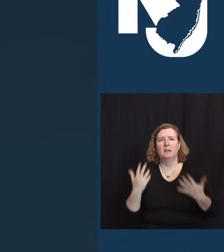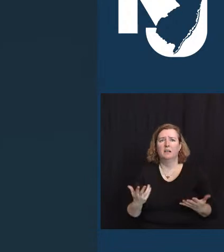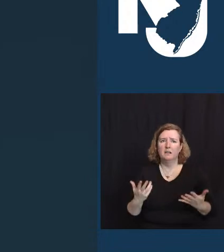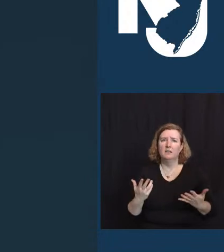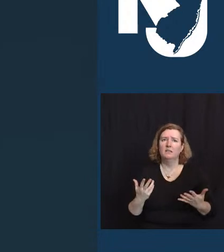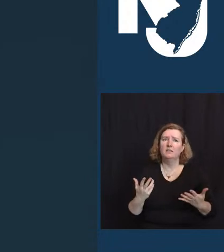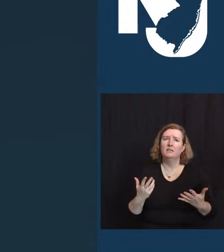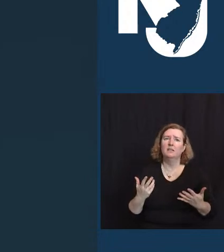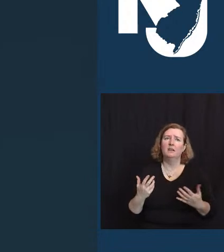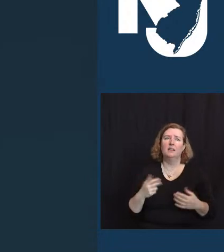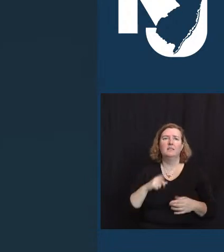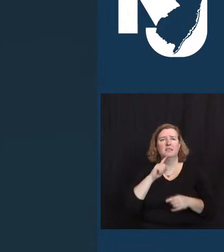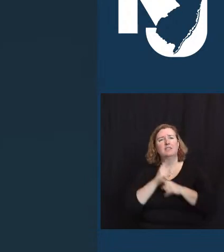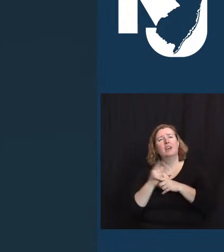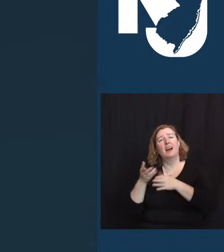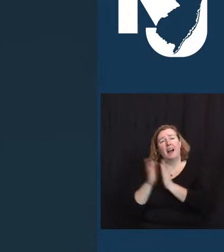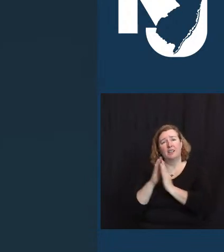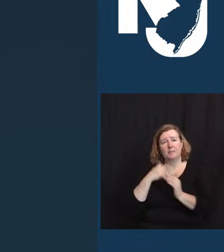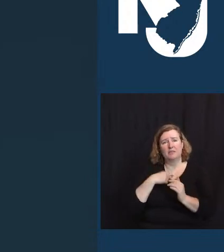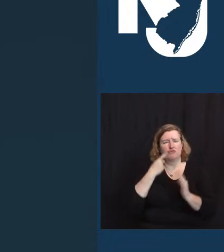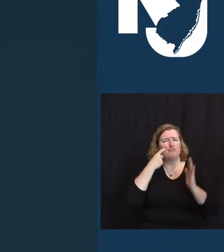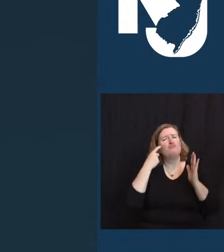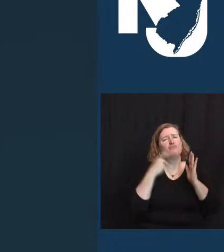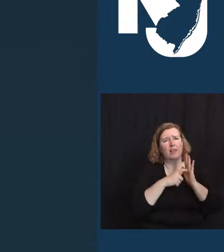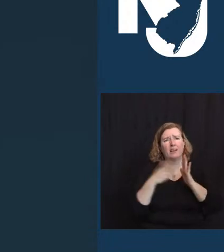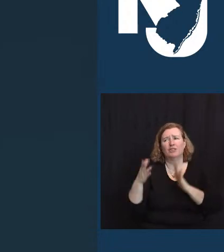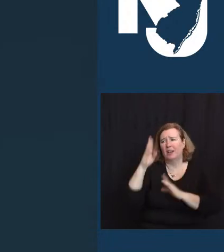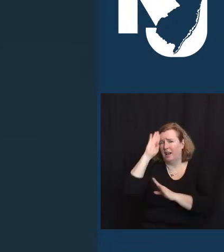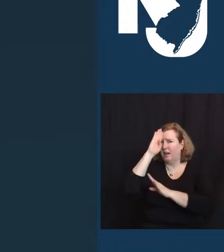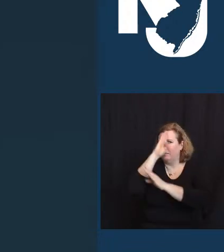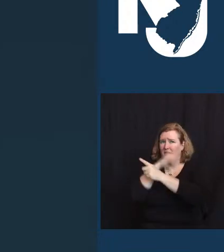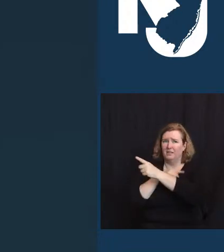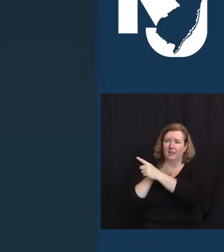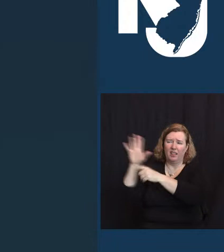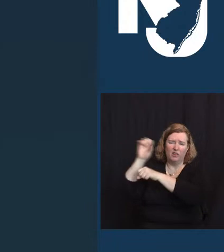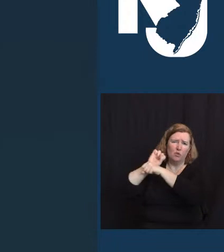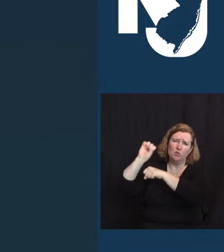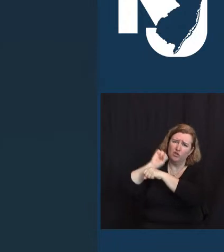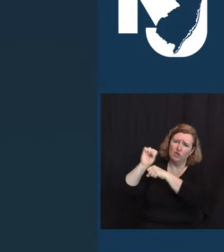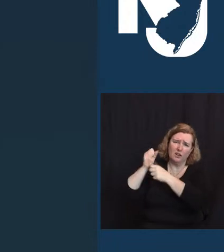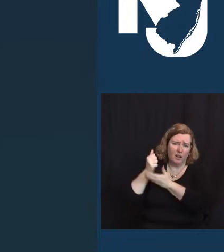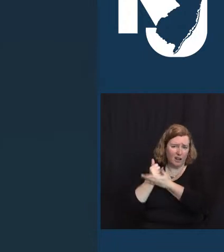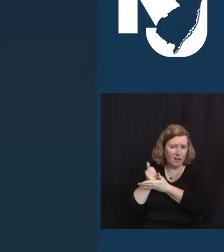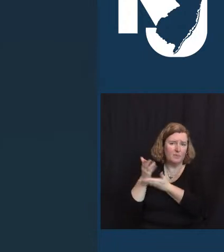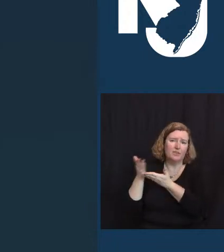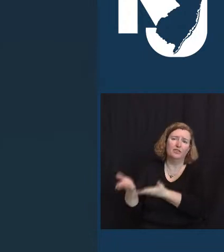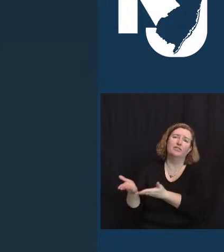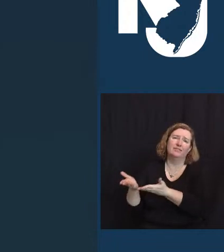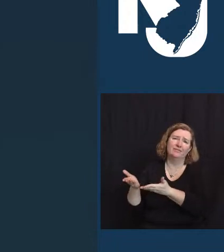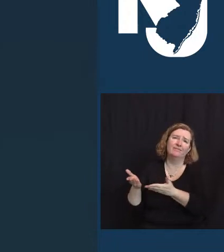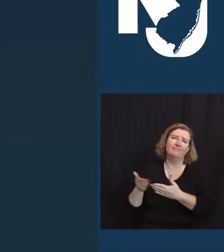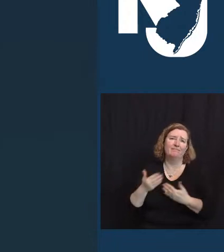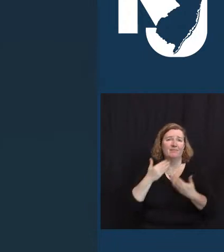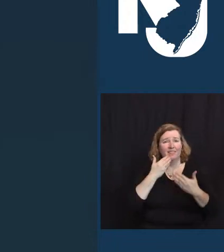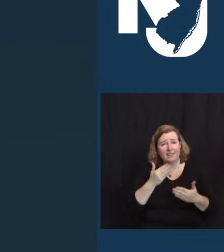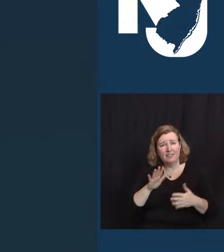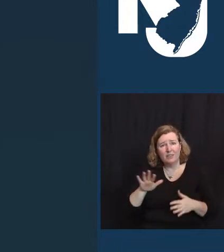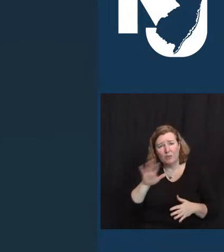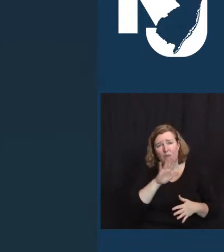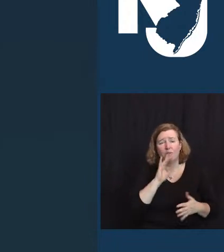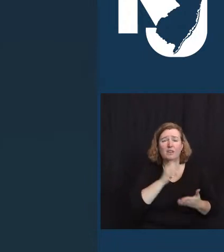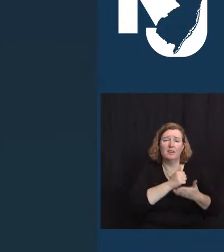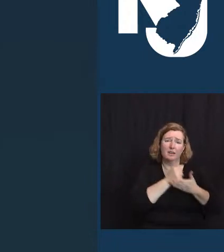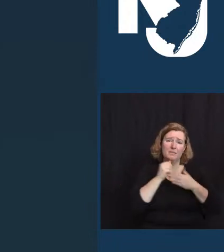out. God bless them all. We thank Judy for all that she did for the children of Newark, and may God bless her and watch